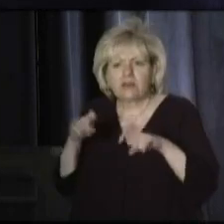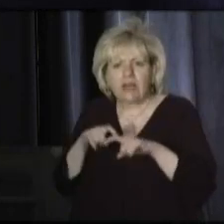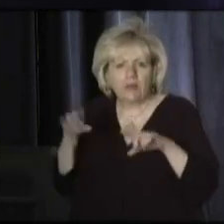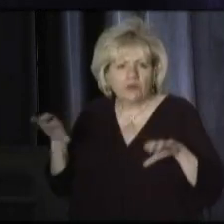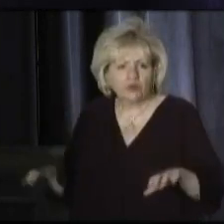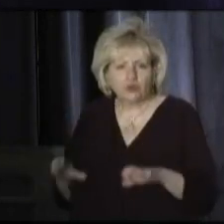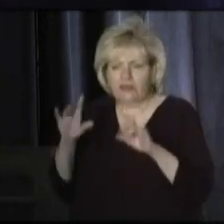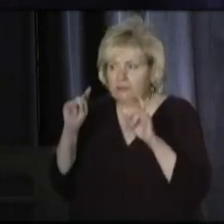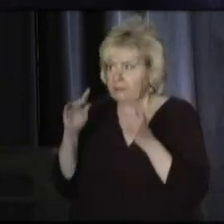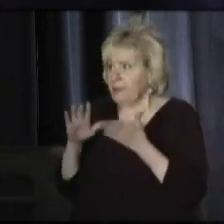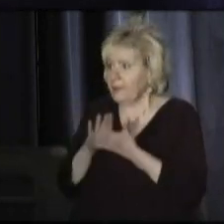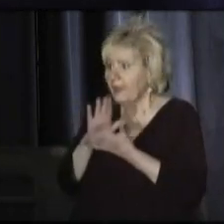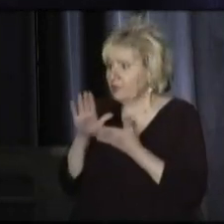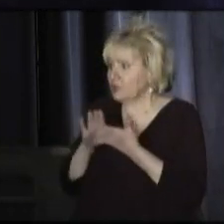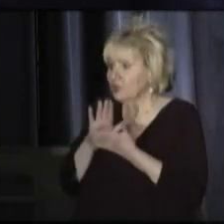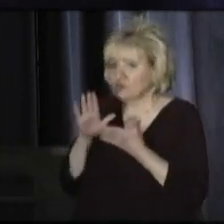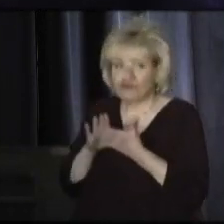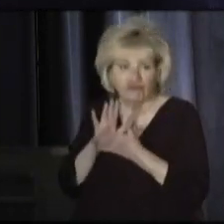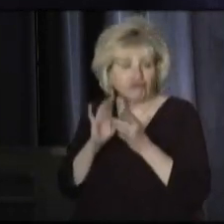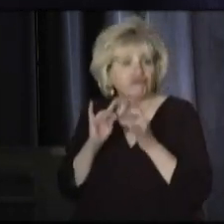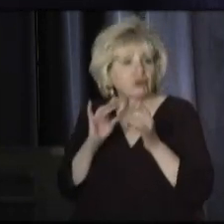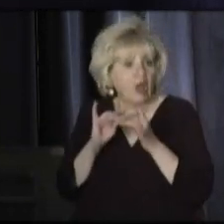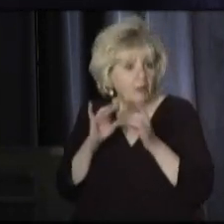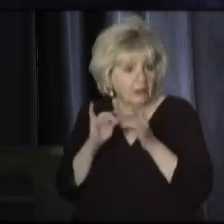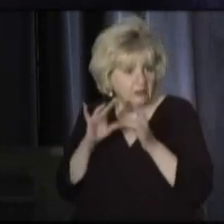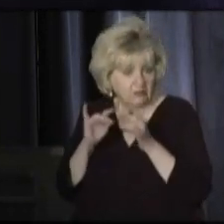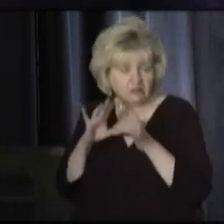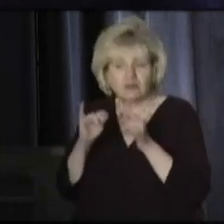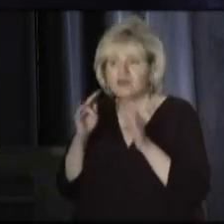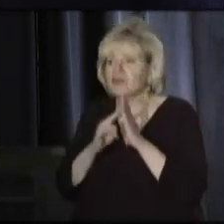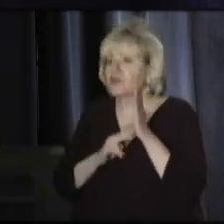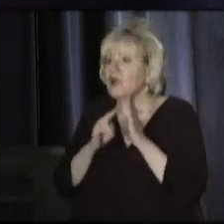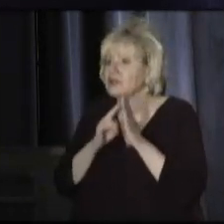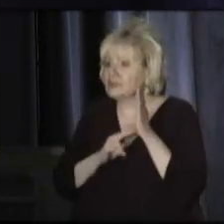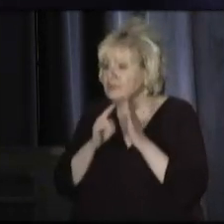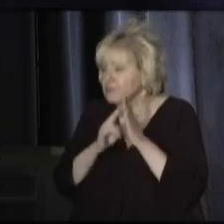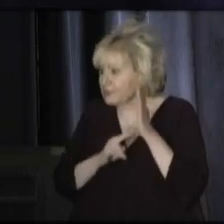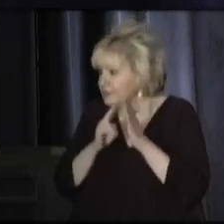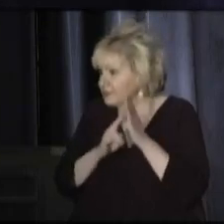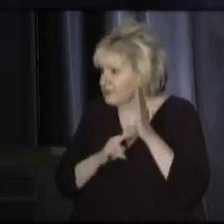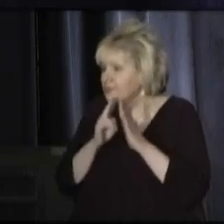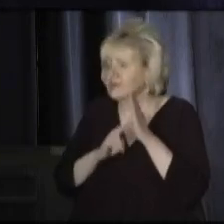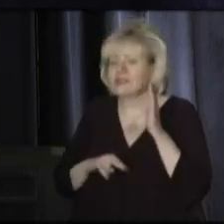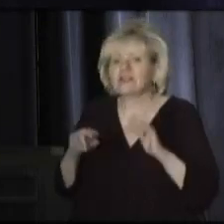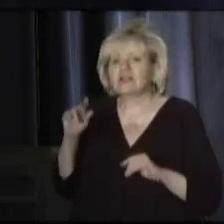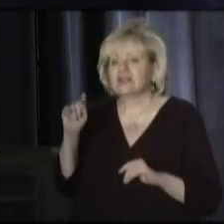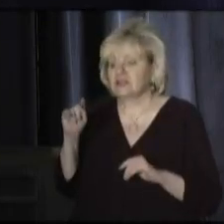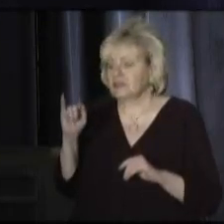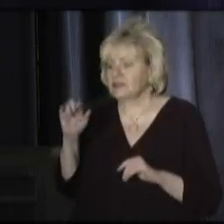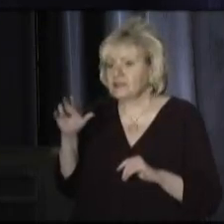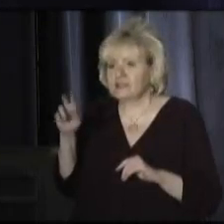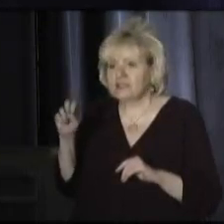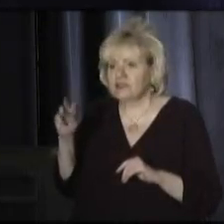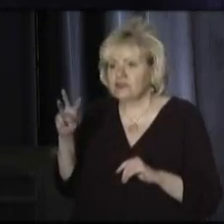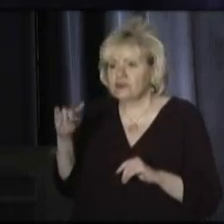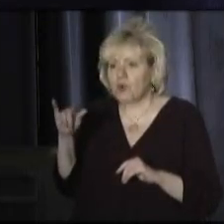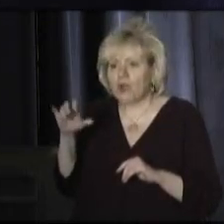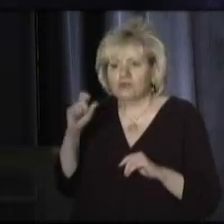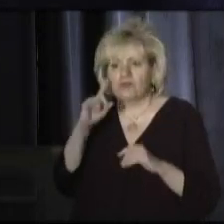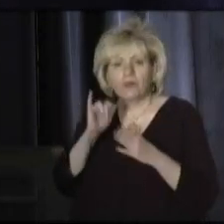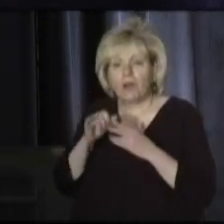on a second sweatshirt. Upstairs, I sat on the bed, dropped the book on my nightstand, then moved under the stretchy jersey covers